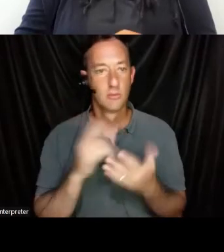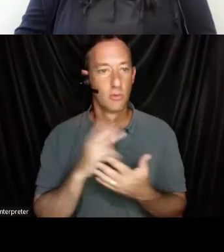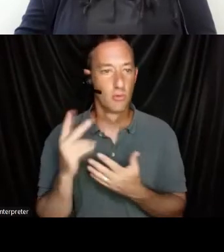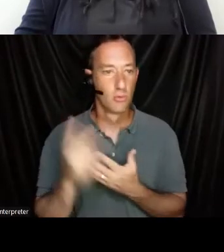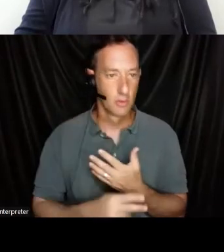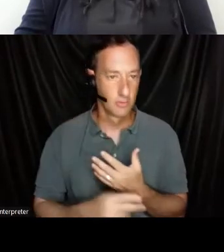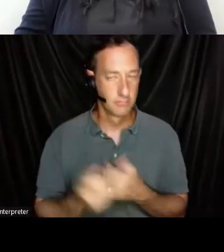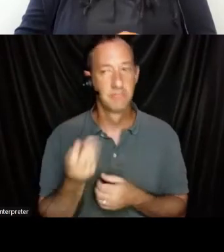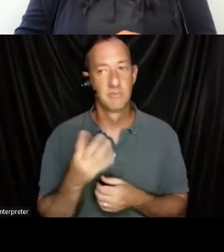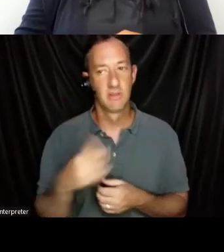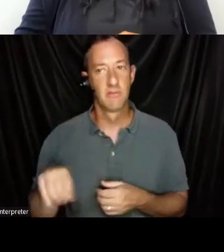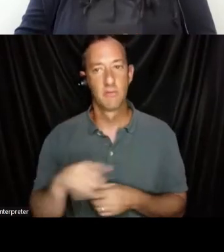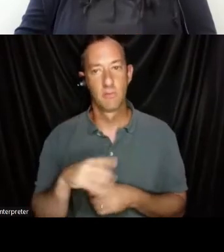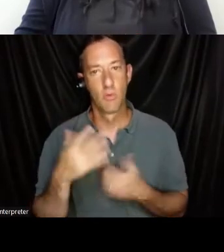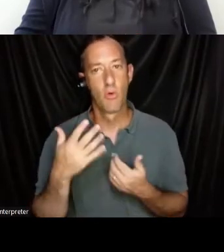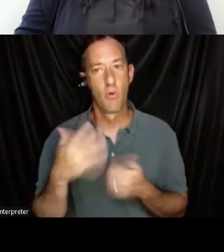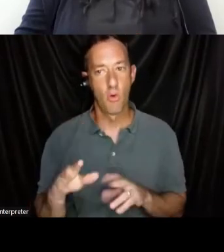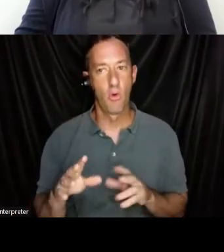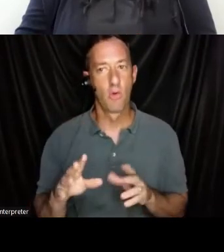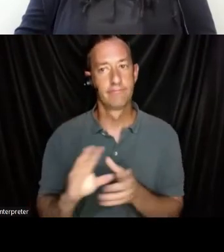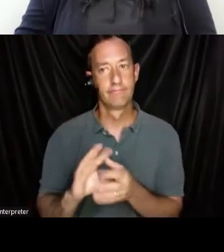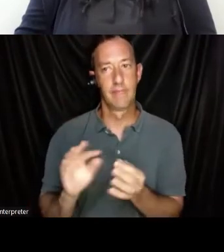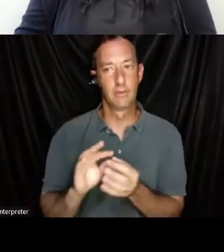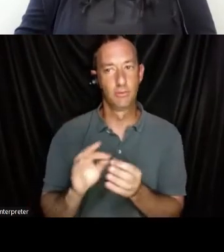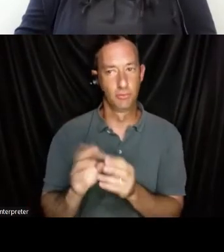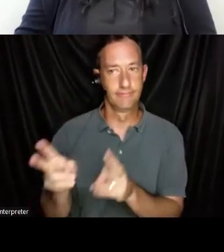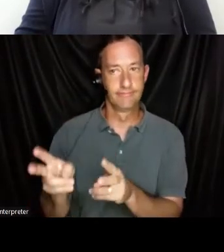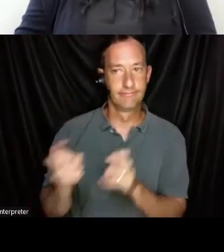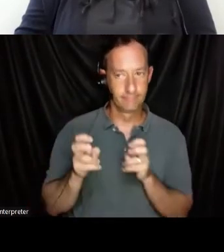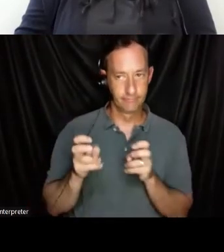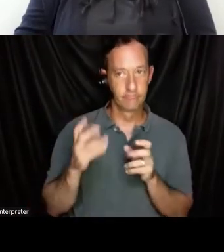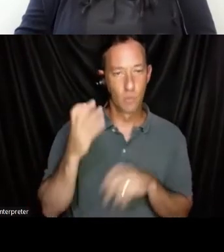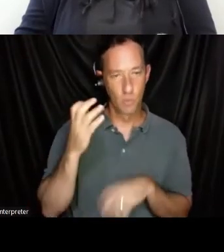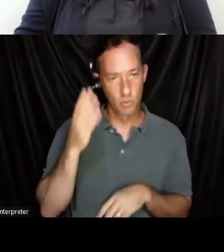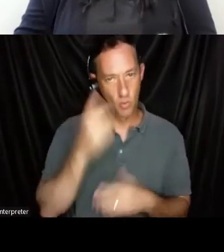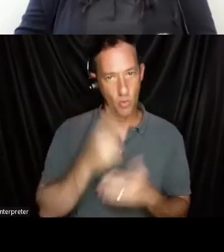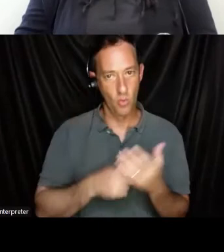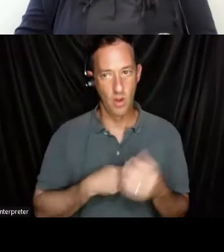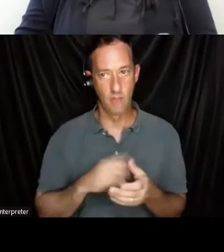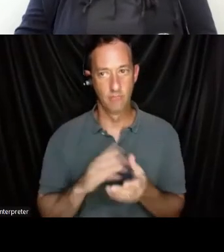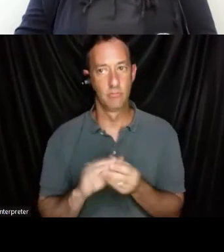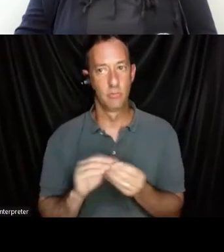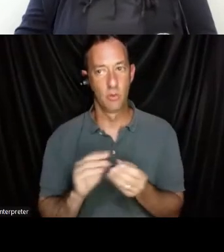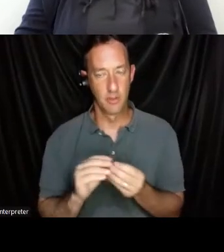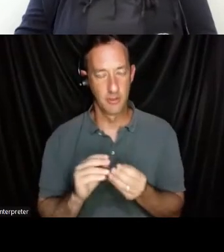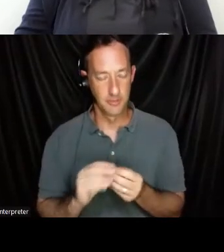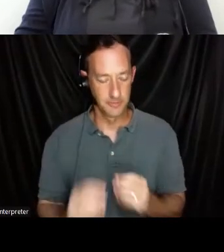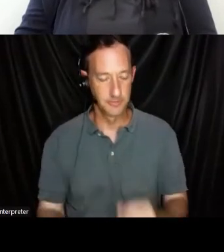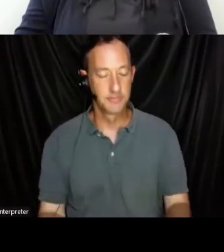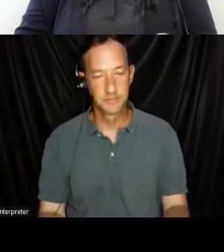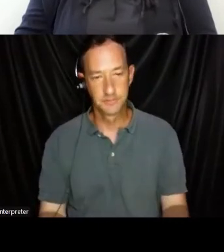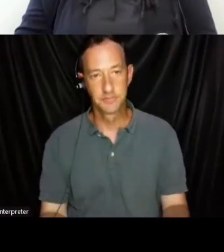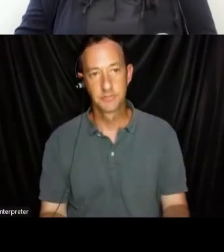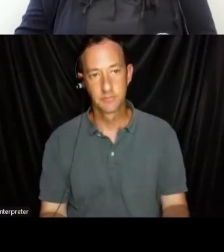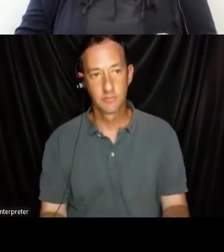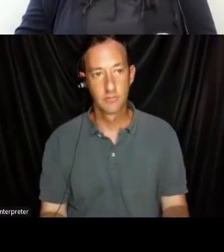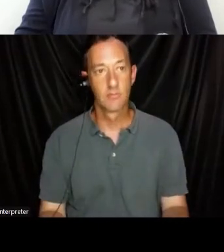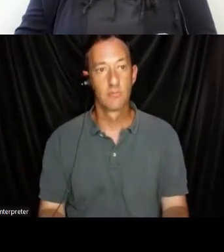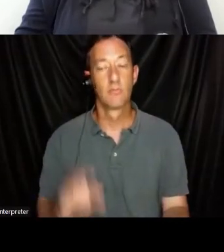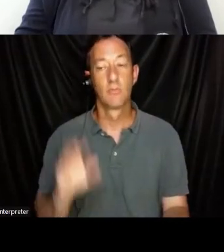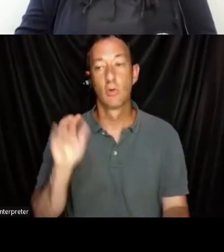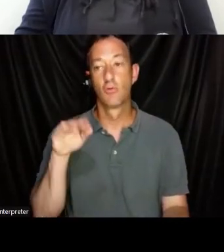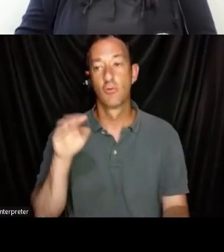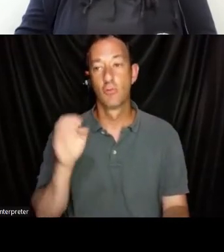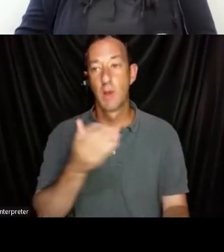have mentioned these, so I just want to make sure that folks know what I'm talking about when I say that. So crime-free